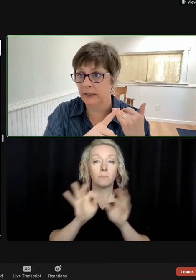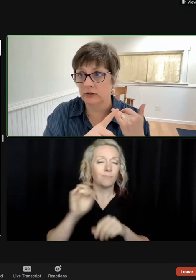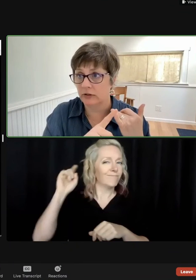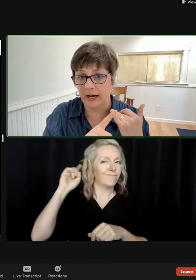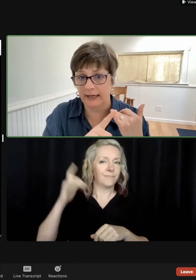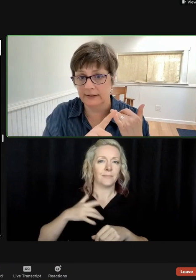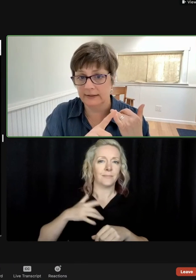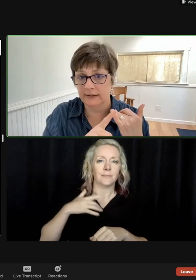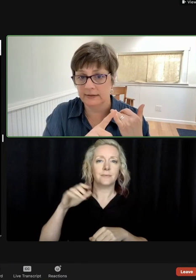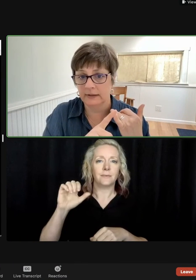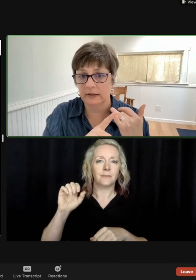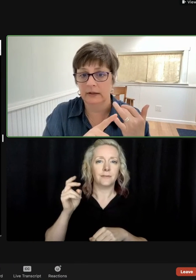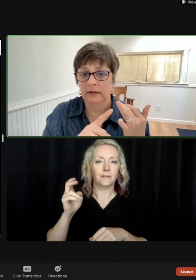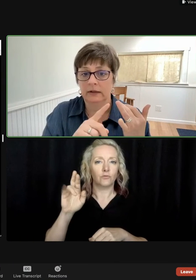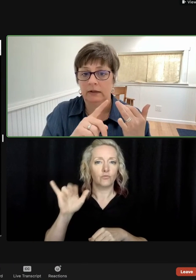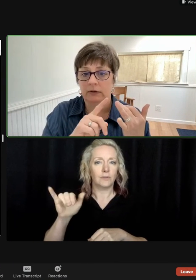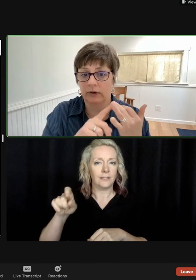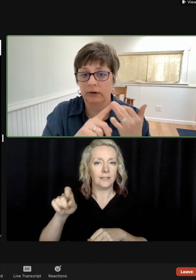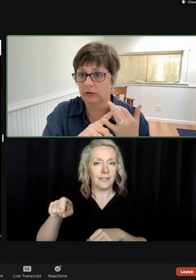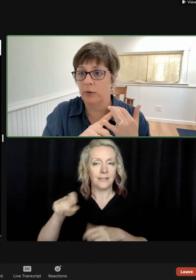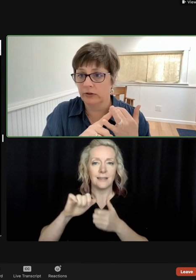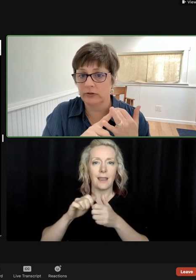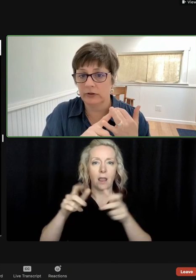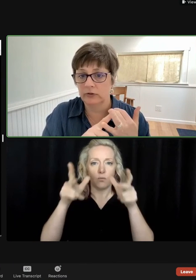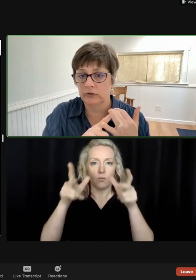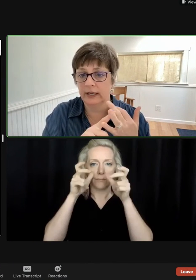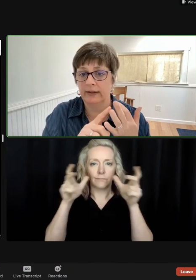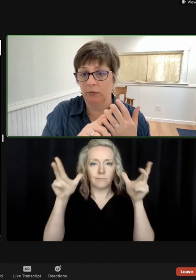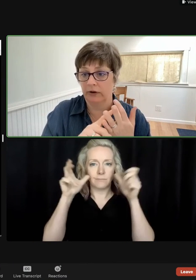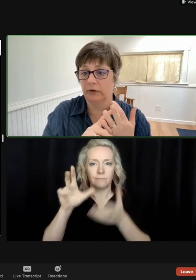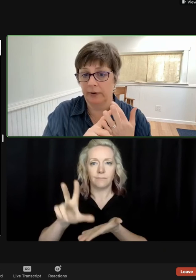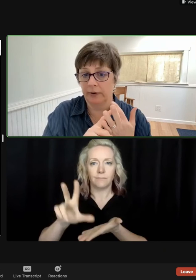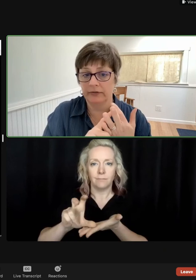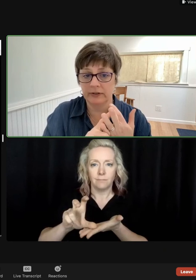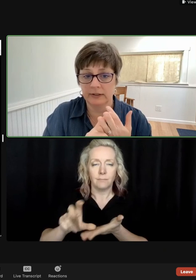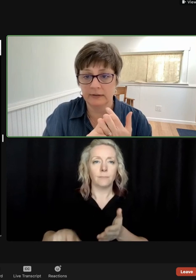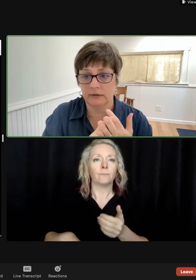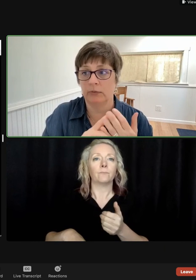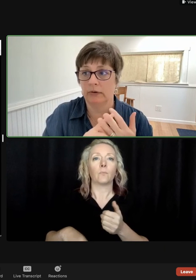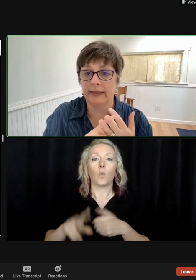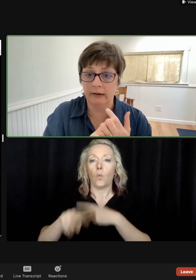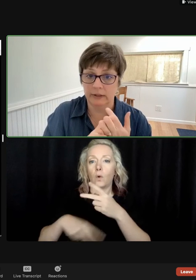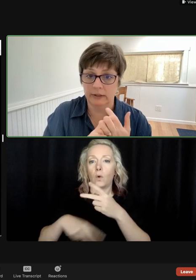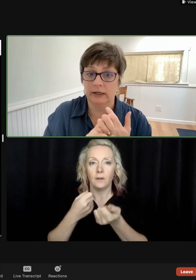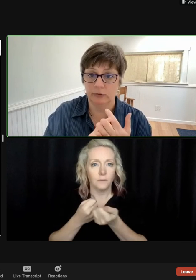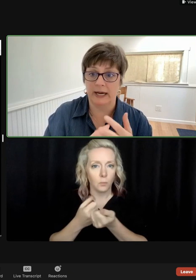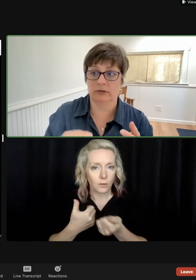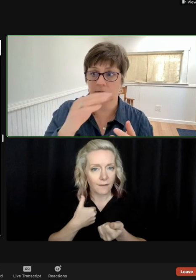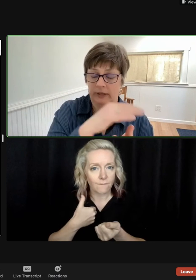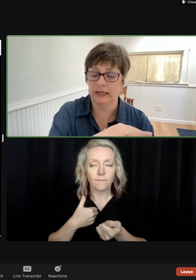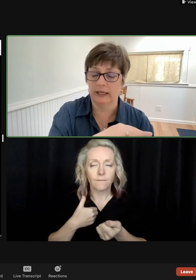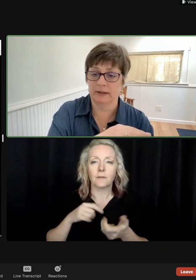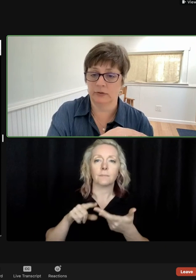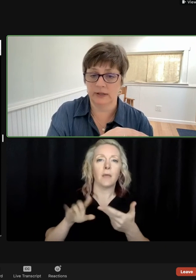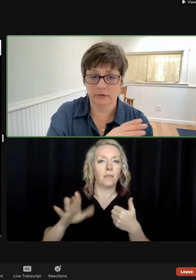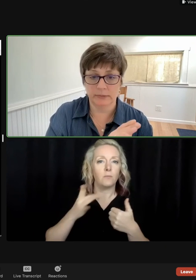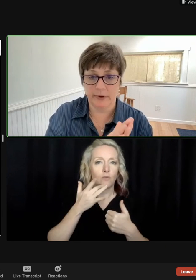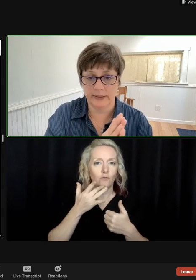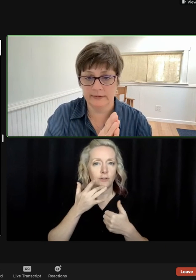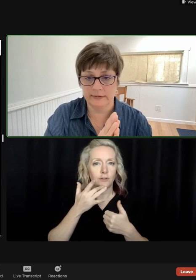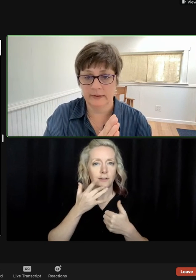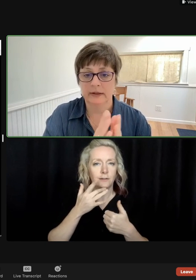getting information, so access, what supports they're using, and then what are their preferences. So that really goes back to thinking about